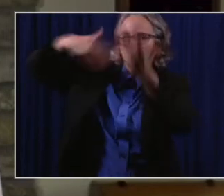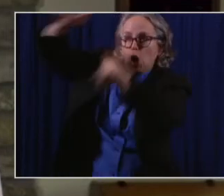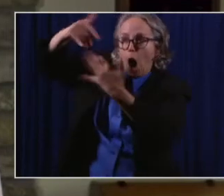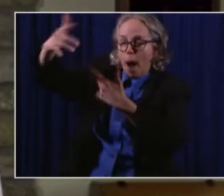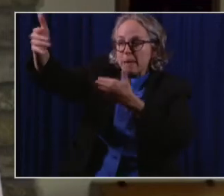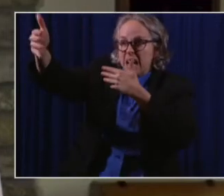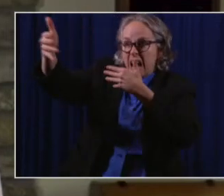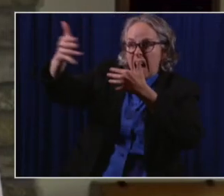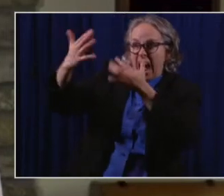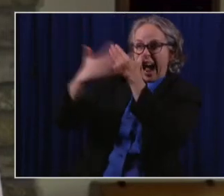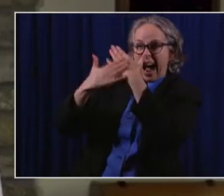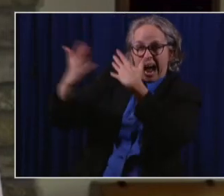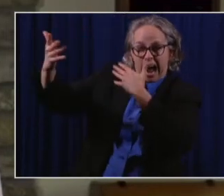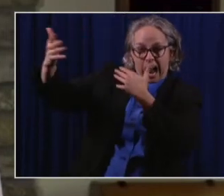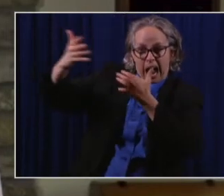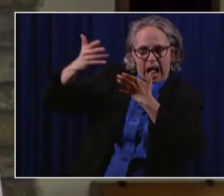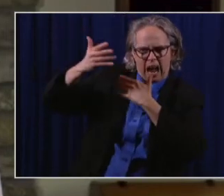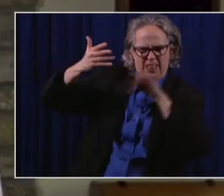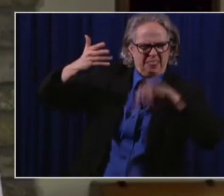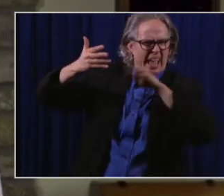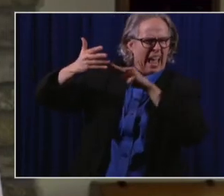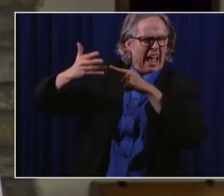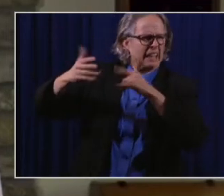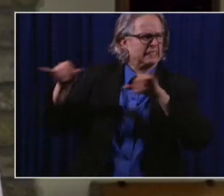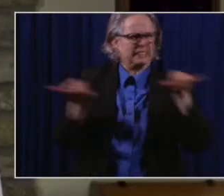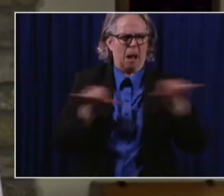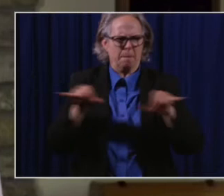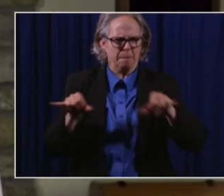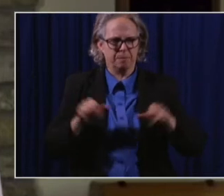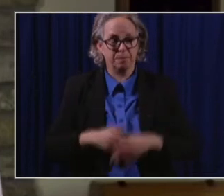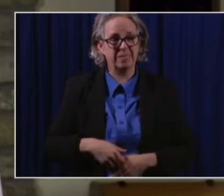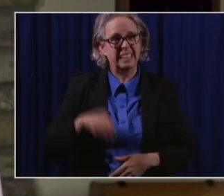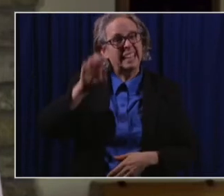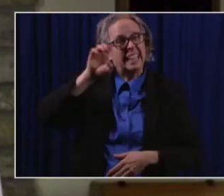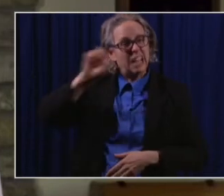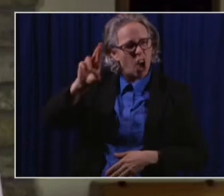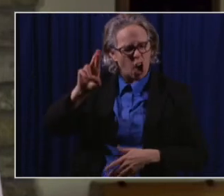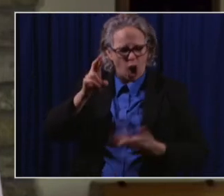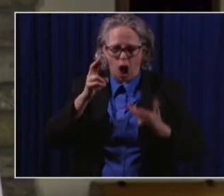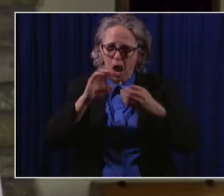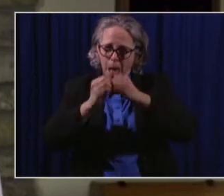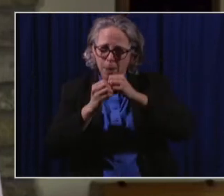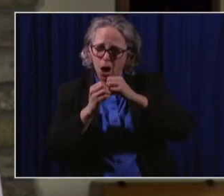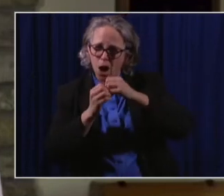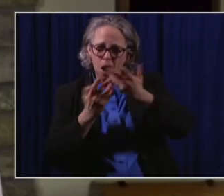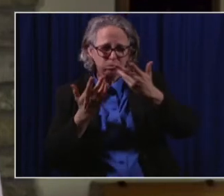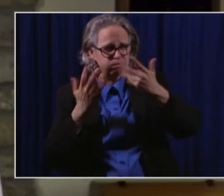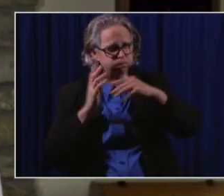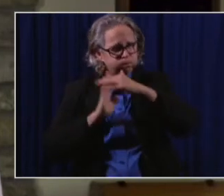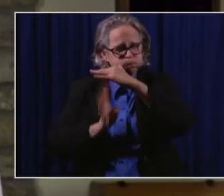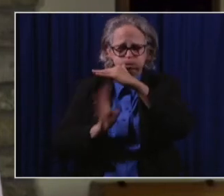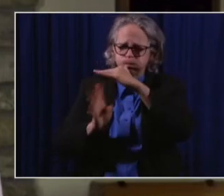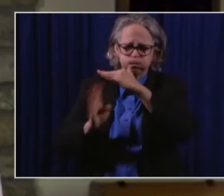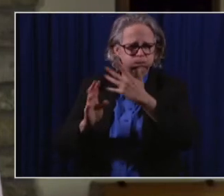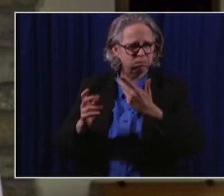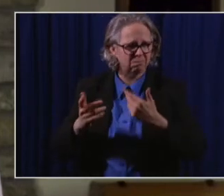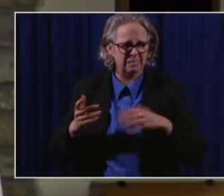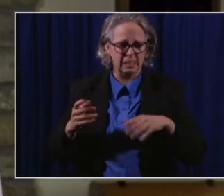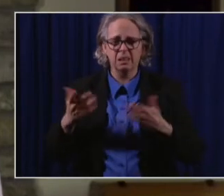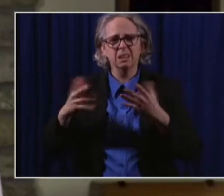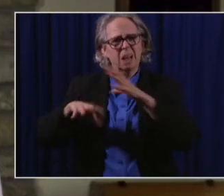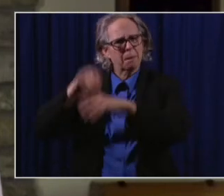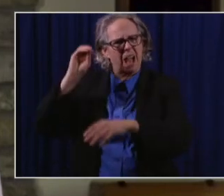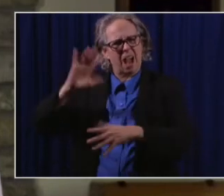Indicator 4, sustained increase in emergency visits, is flagged by 10 red counties. And indicator 6, sustained increase in hospital admissions,